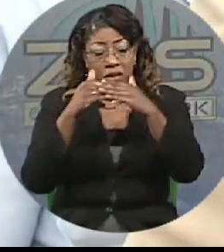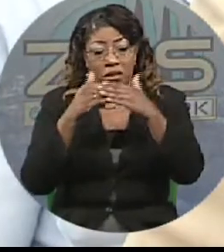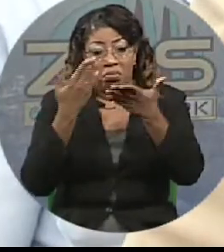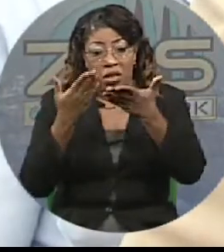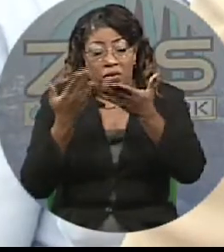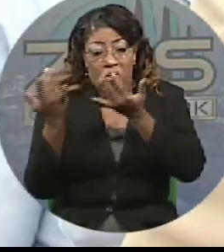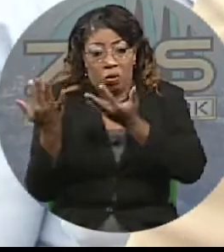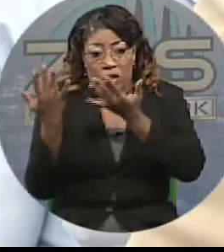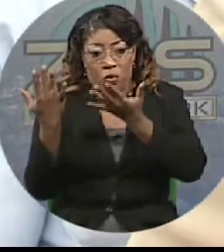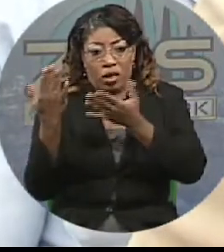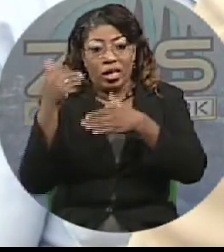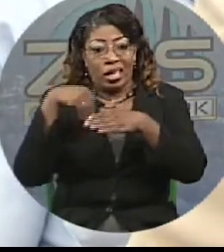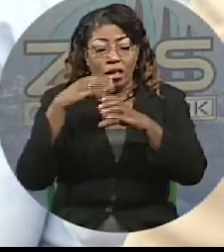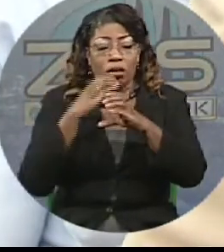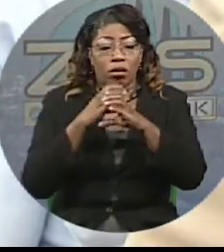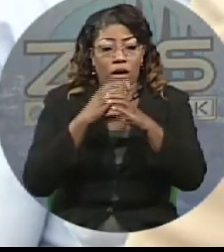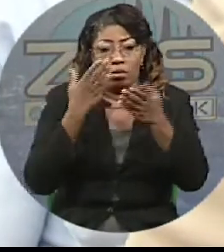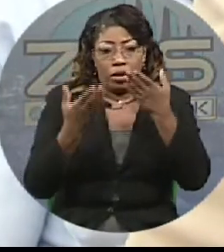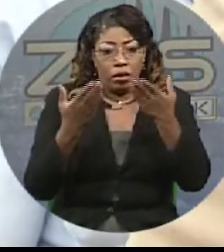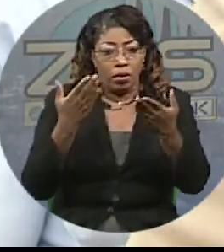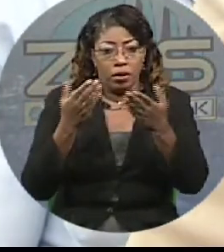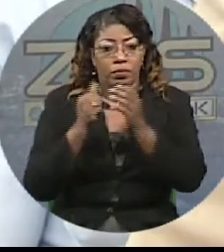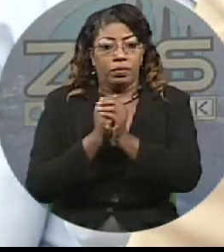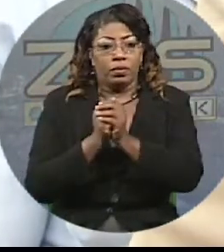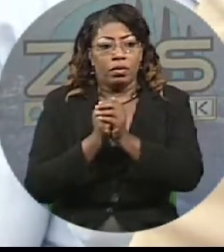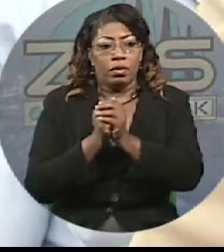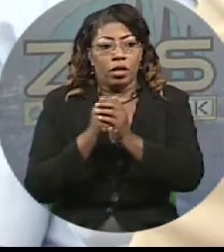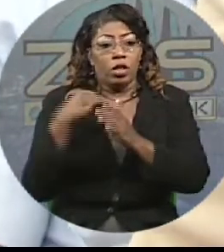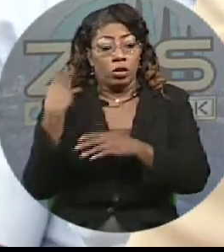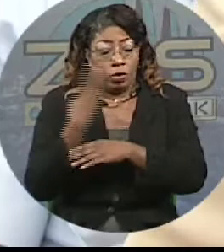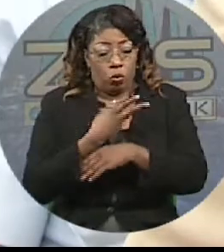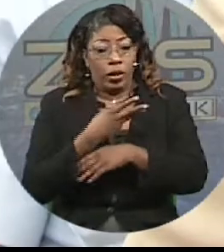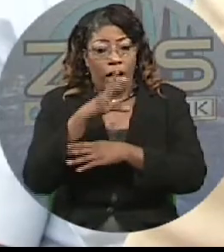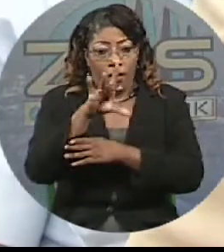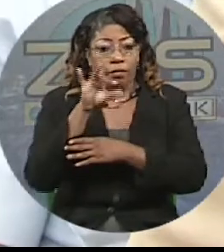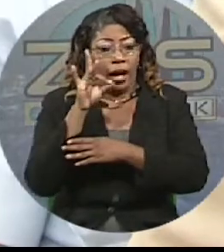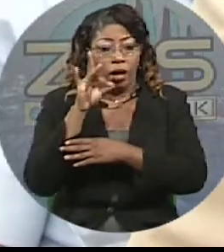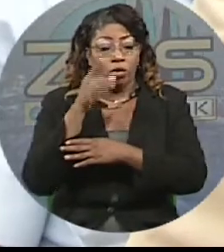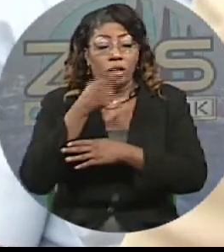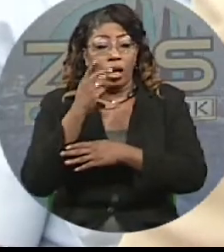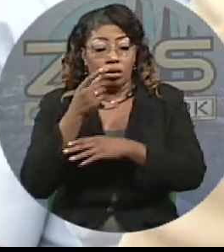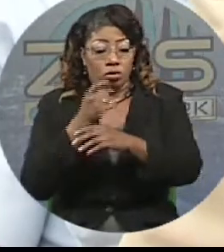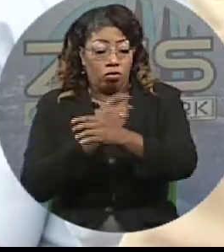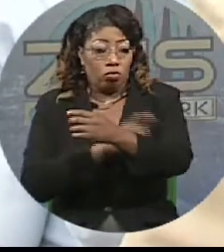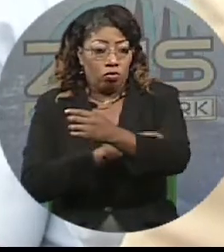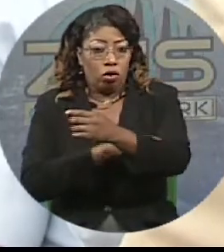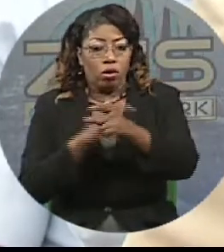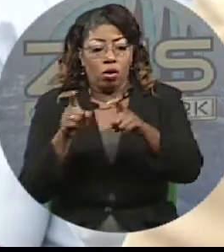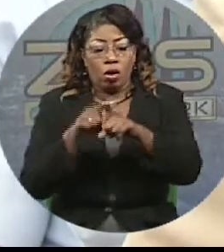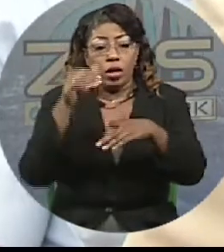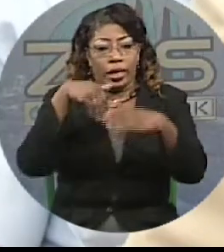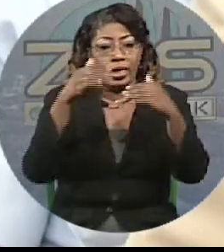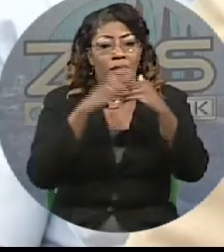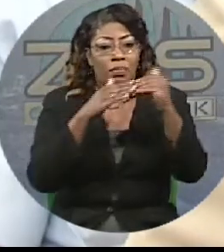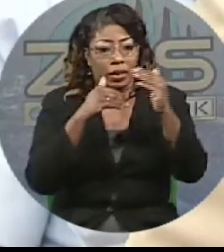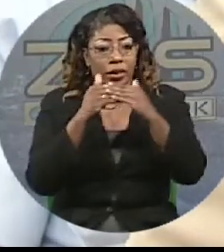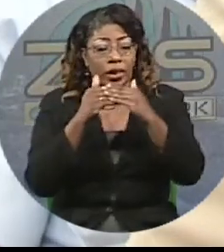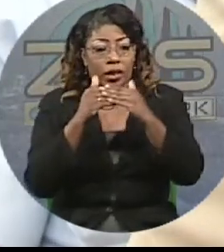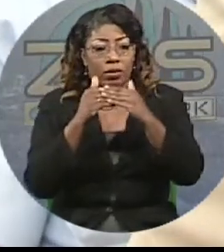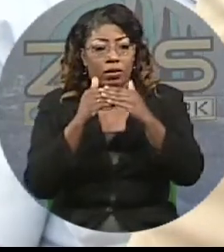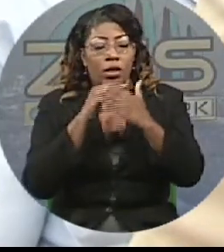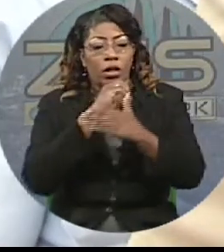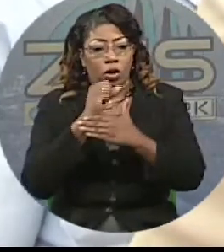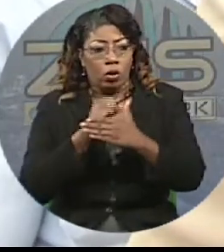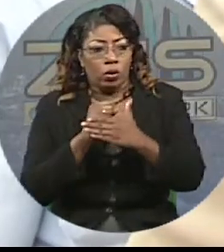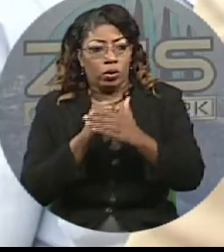criminals are hiding in these buildings. We have found guns, we have found drugs in these abandoned buildings. So it's